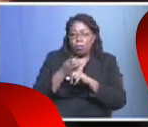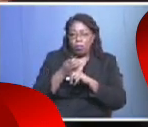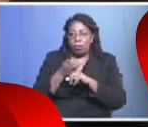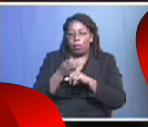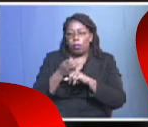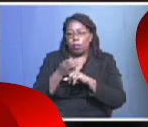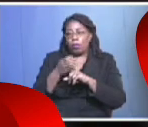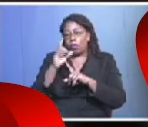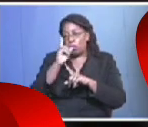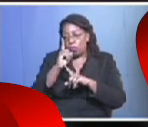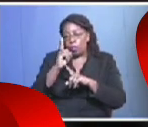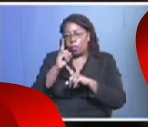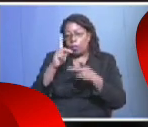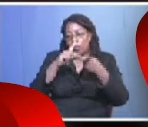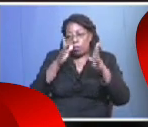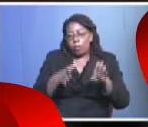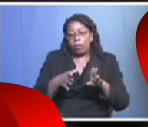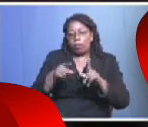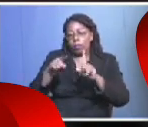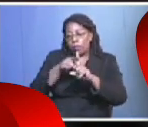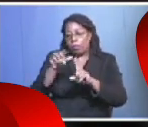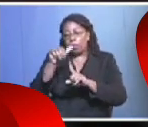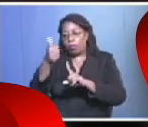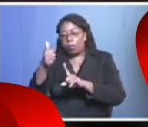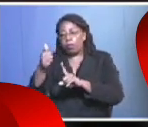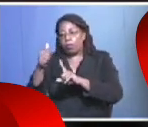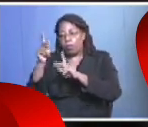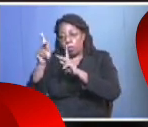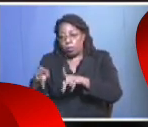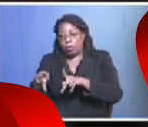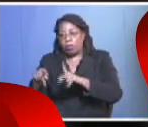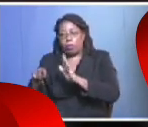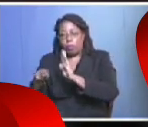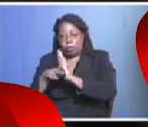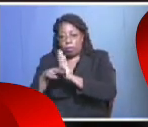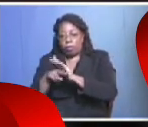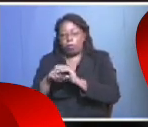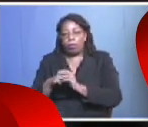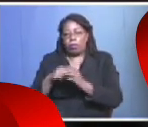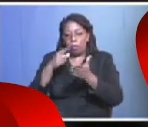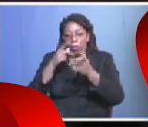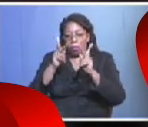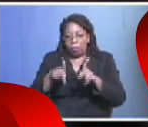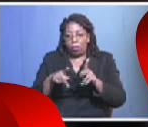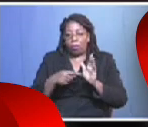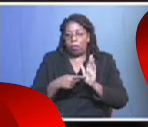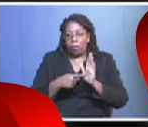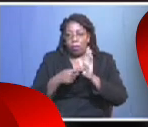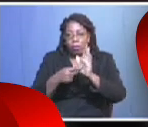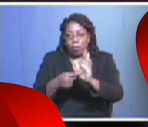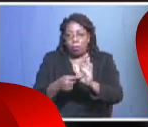partner's positive, one partner's negative, persons who present